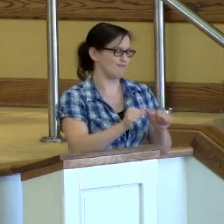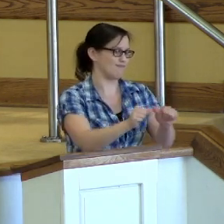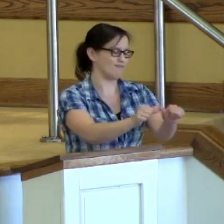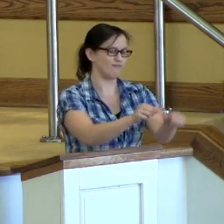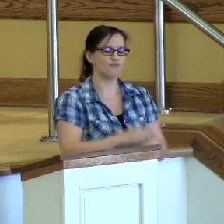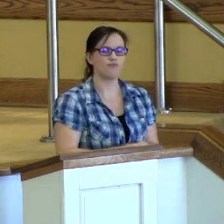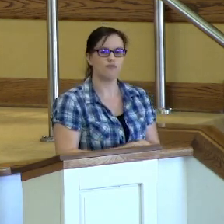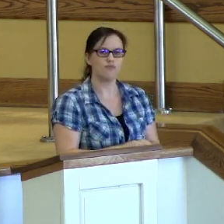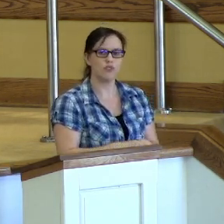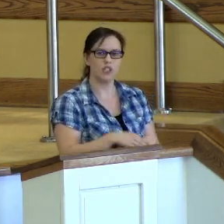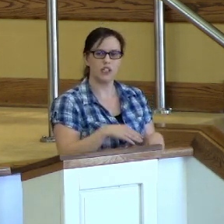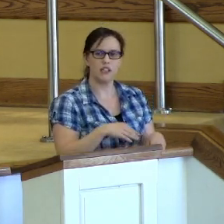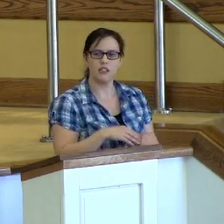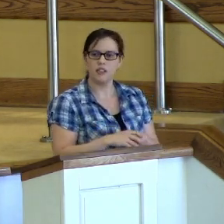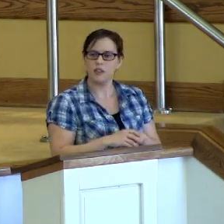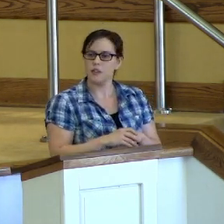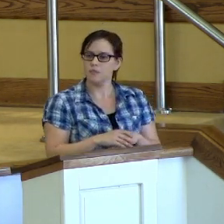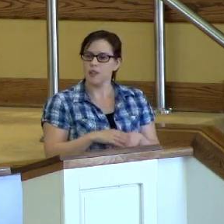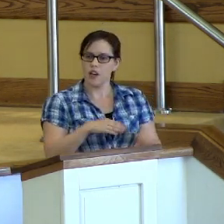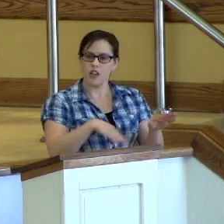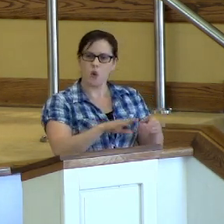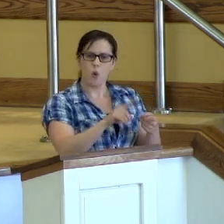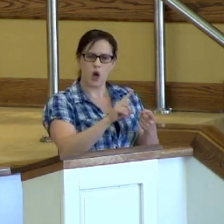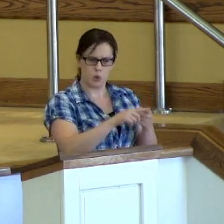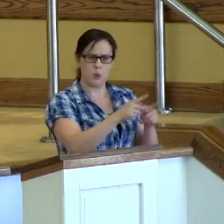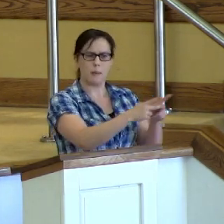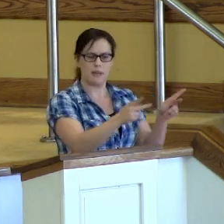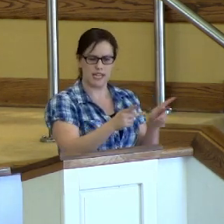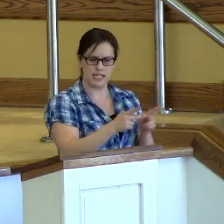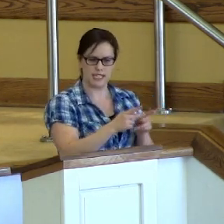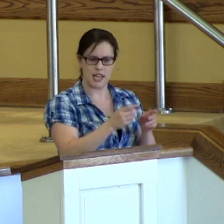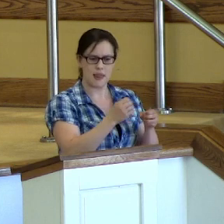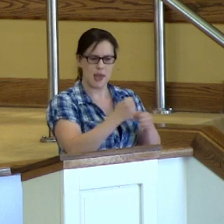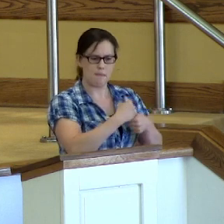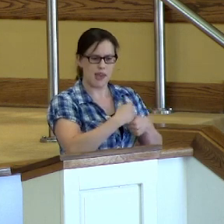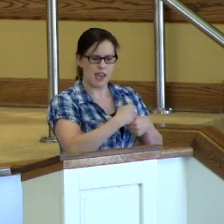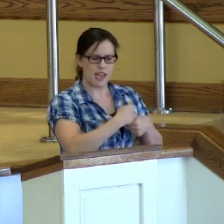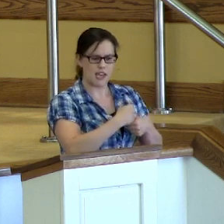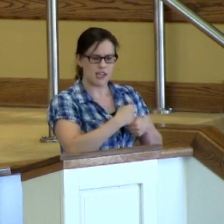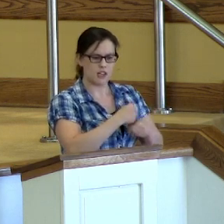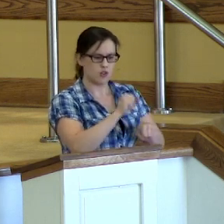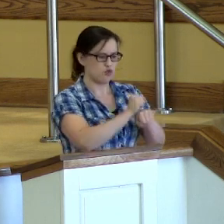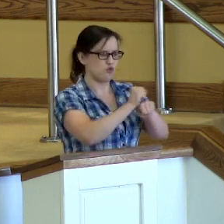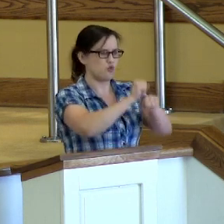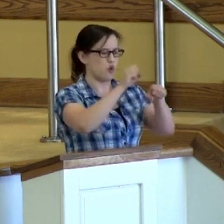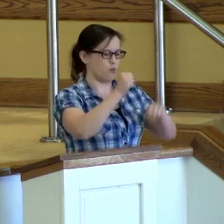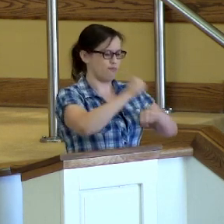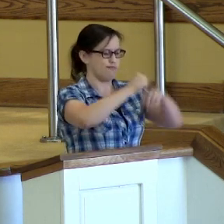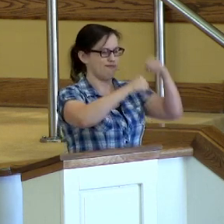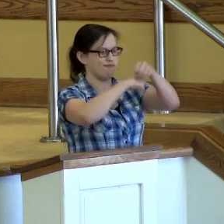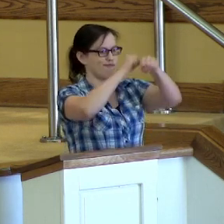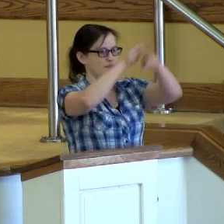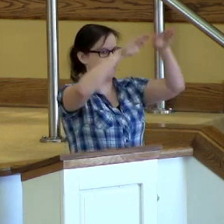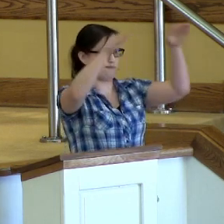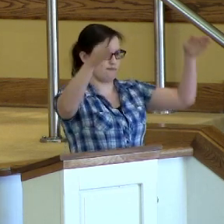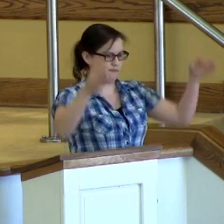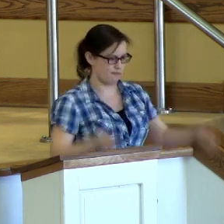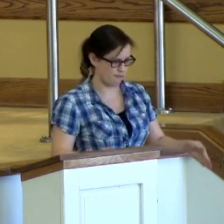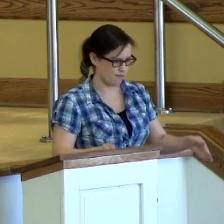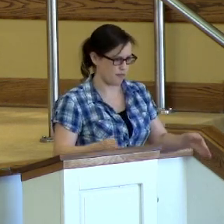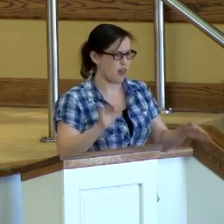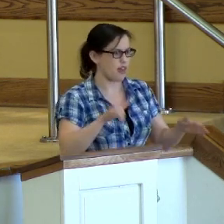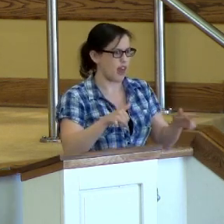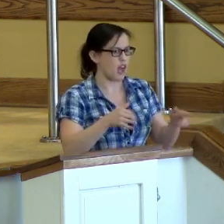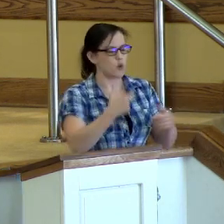up making these altars, and they were over the top on a ridge of them and watching the children